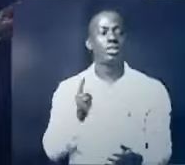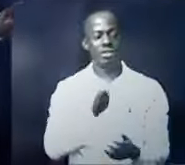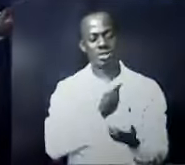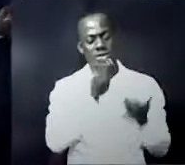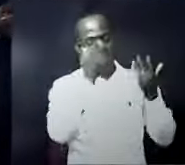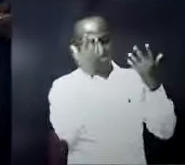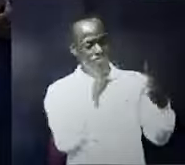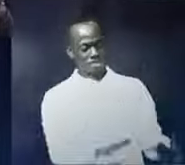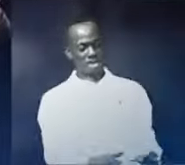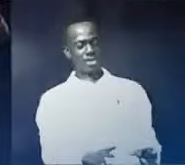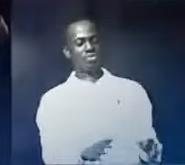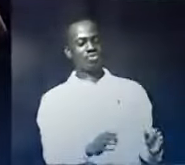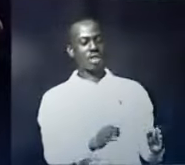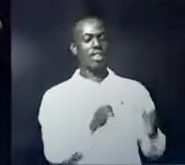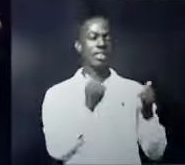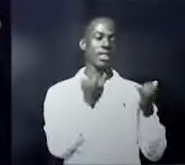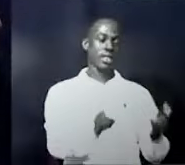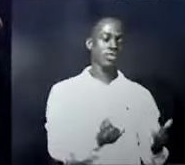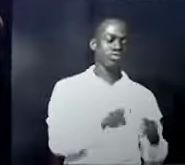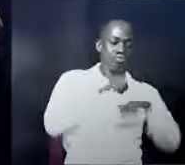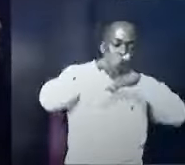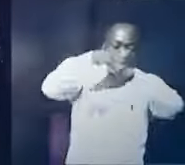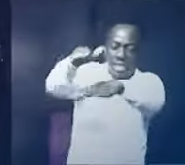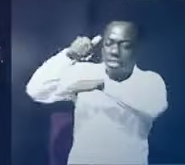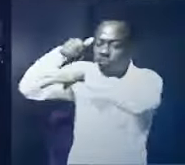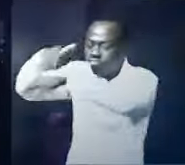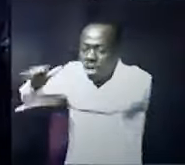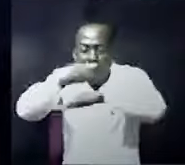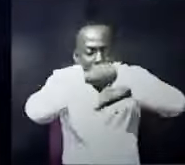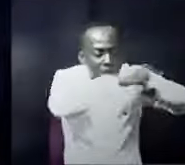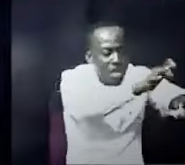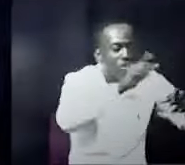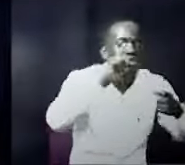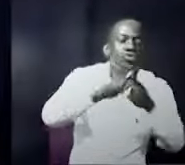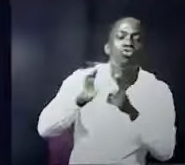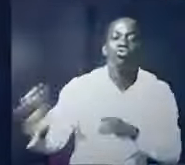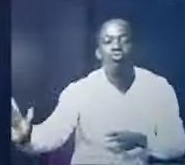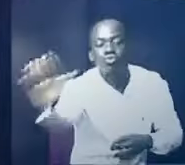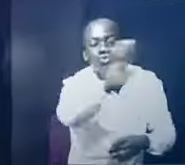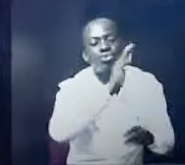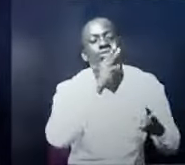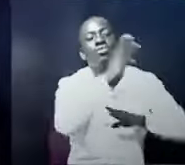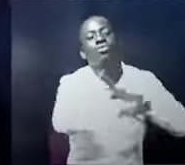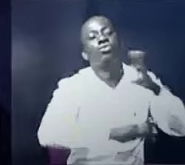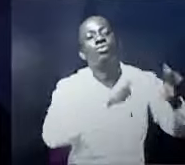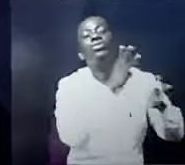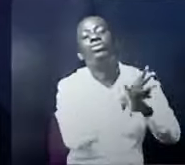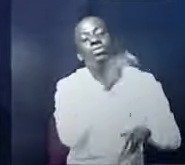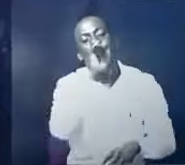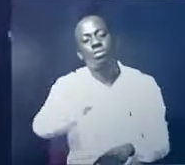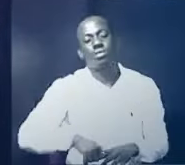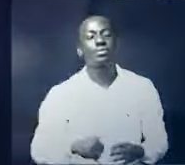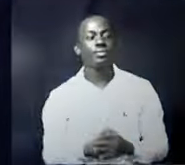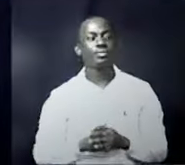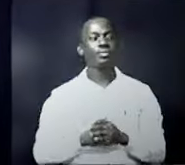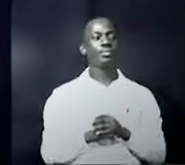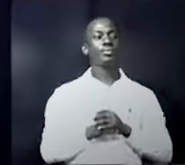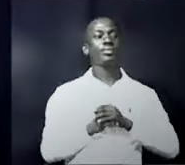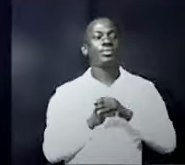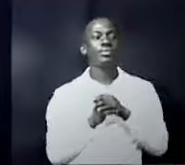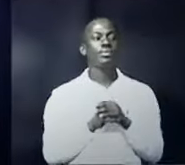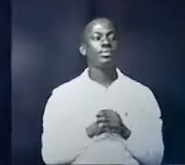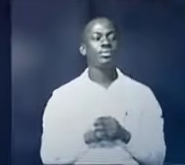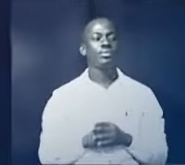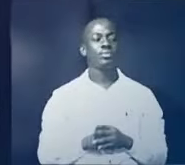us into our world to change it. I was saying, as of one, what it's saying now, my appeal when I'm yes, so